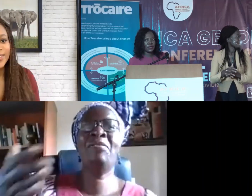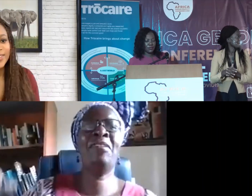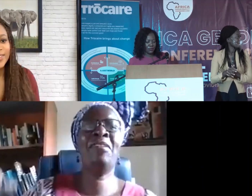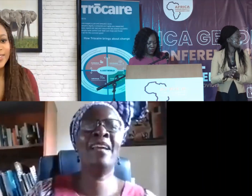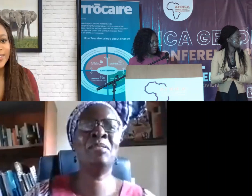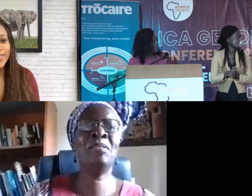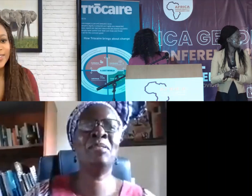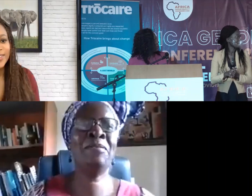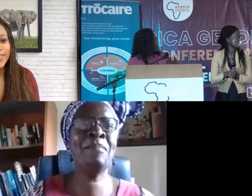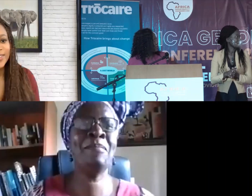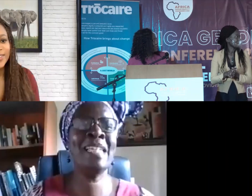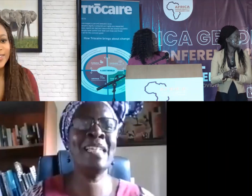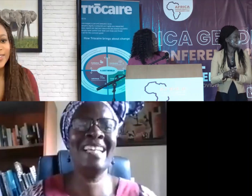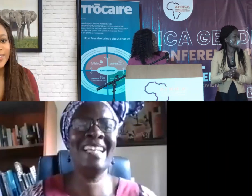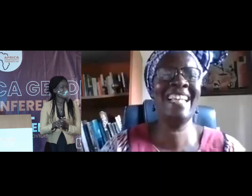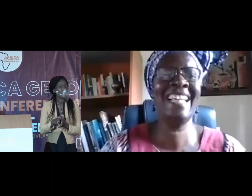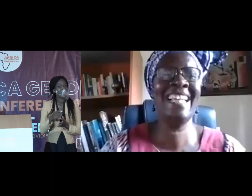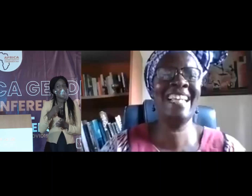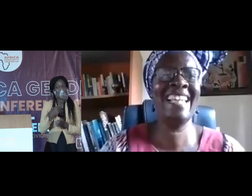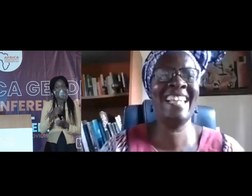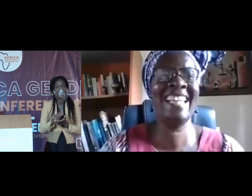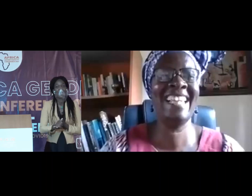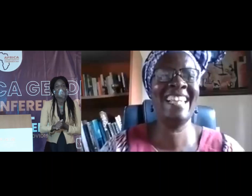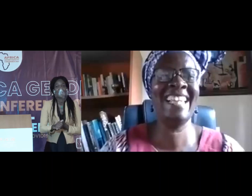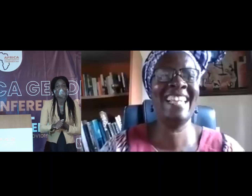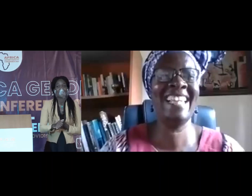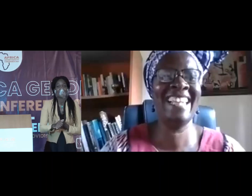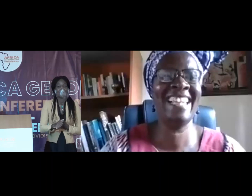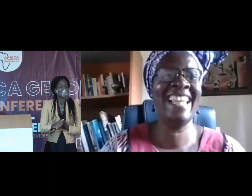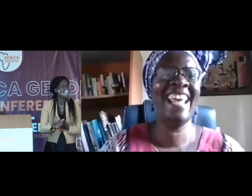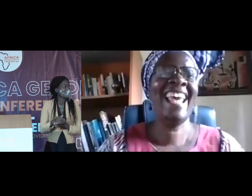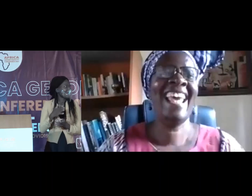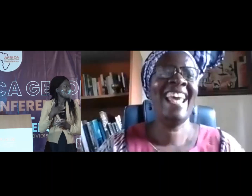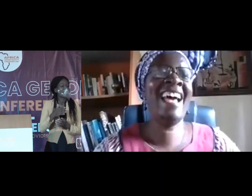I defer to my former minister.